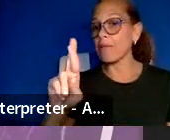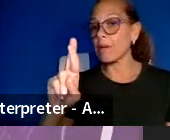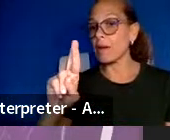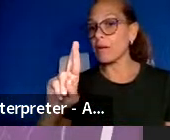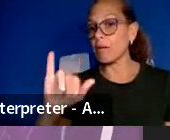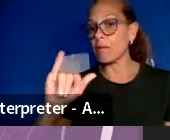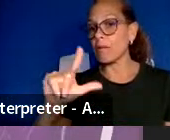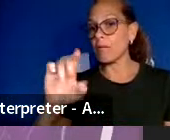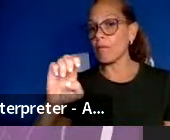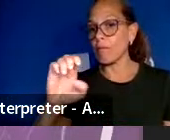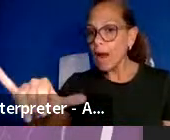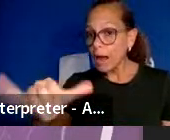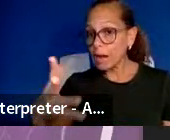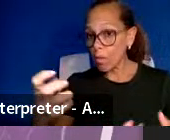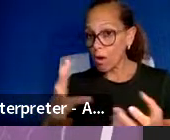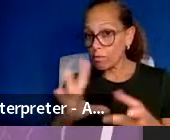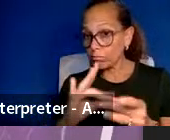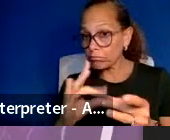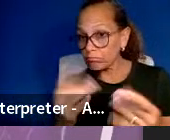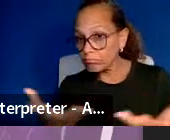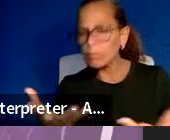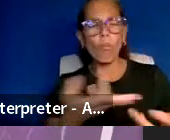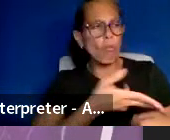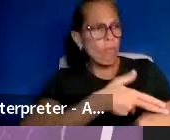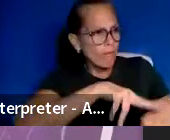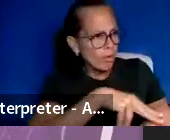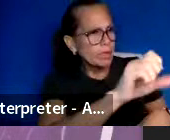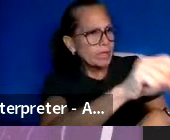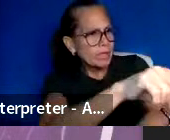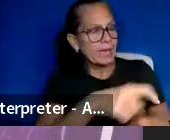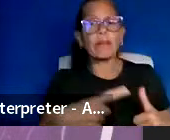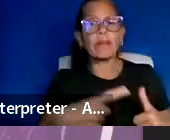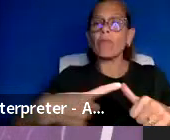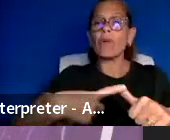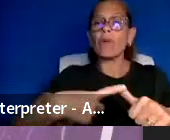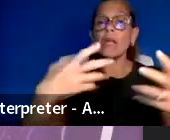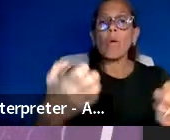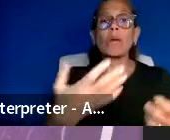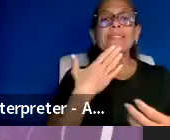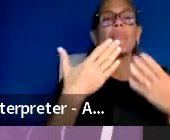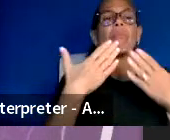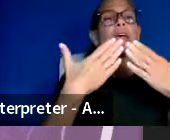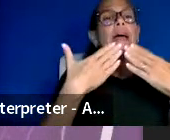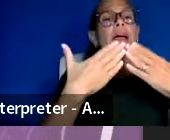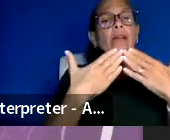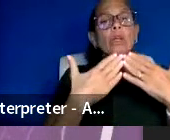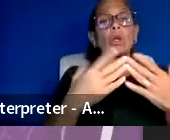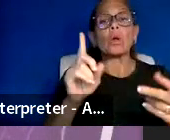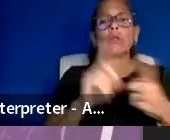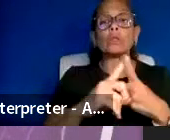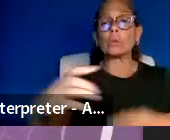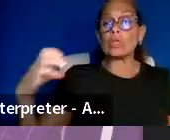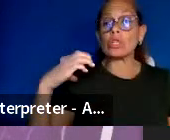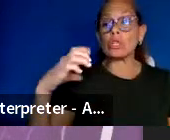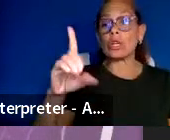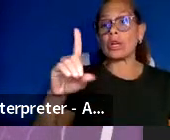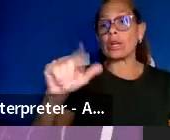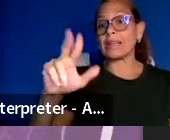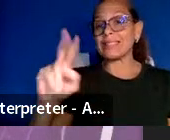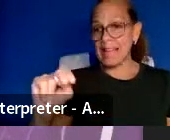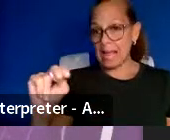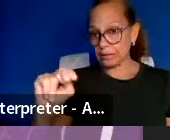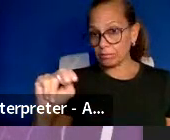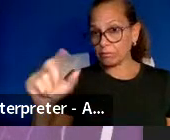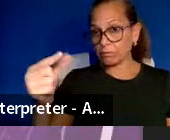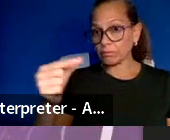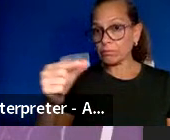words? Of course. Thank you, Mike, so much. And first and foremost, I want to give a great thank you to Chair Dan Grodnick.